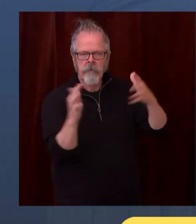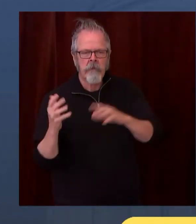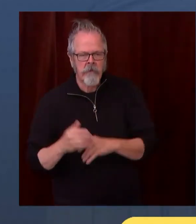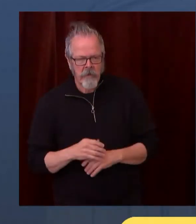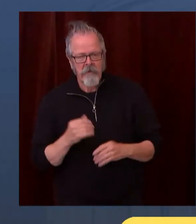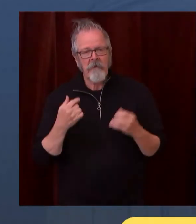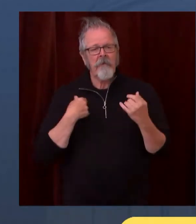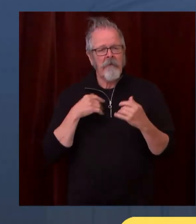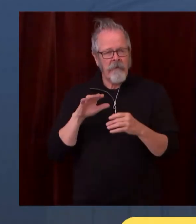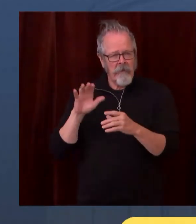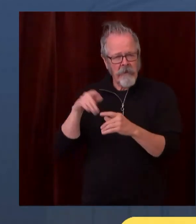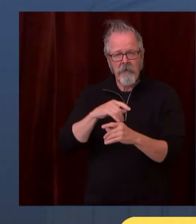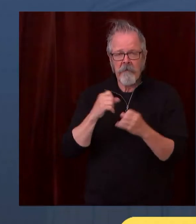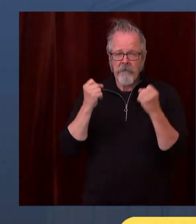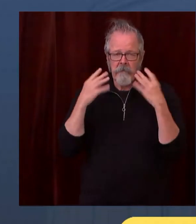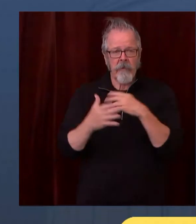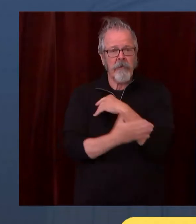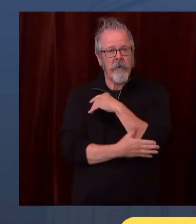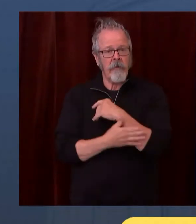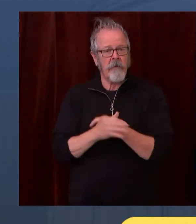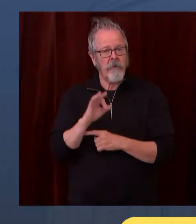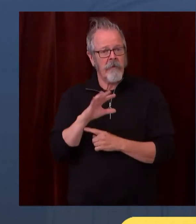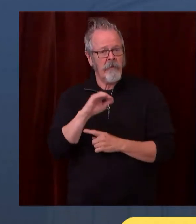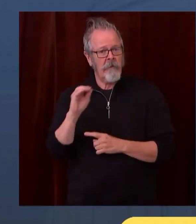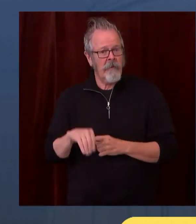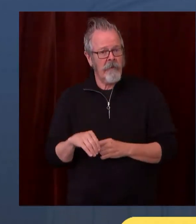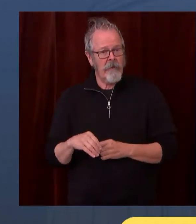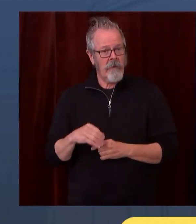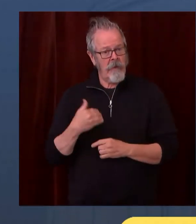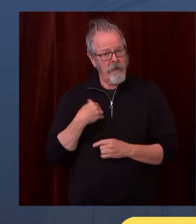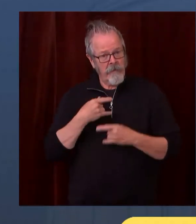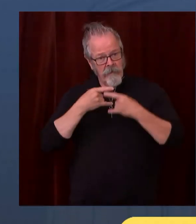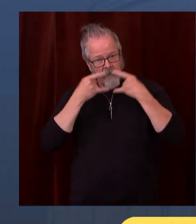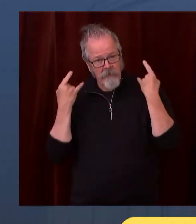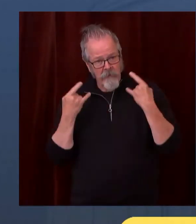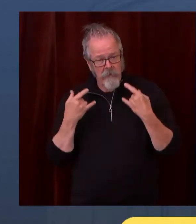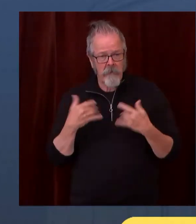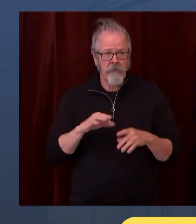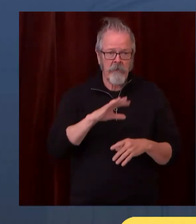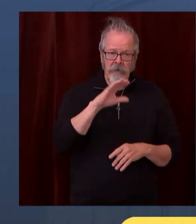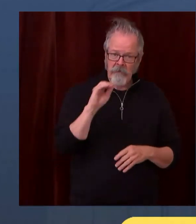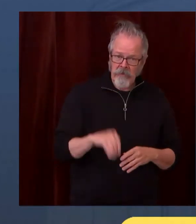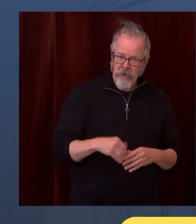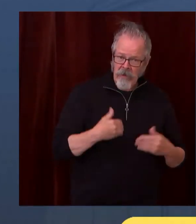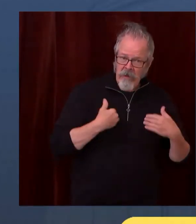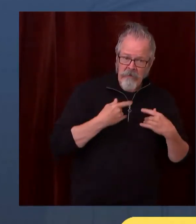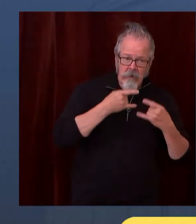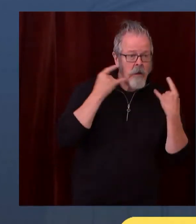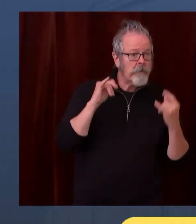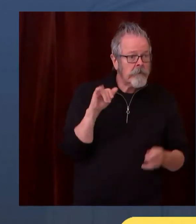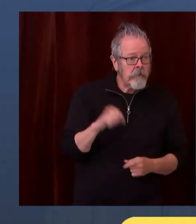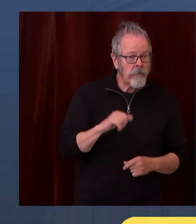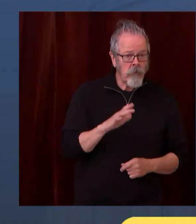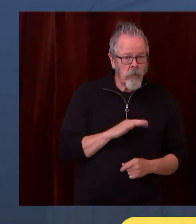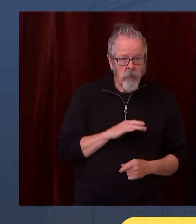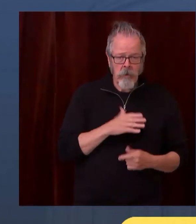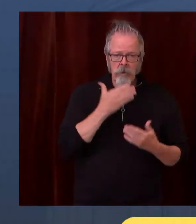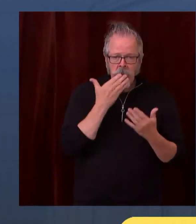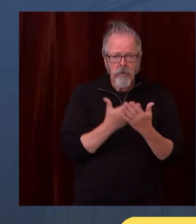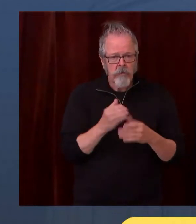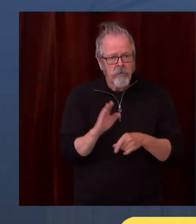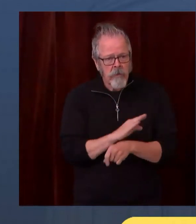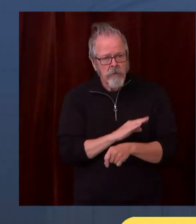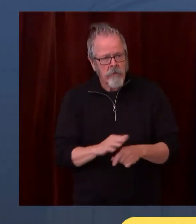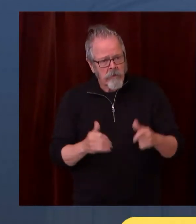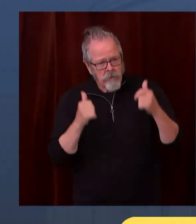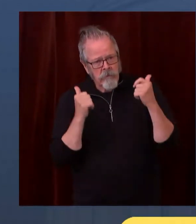grow. And we are so over this argument, or should be so over this argument about masks. We know they work. They protect